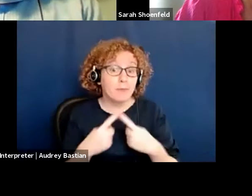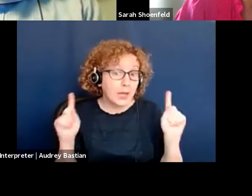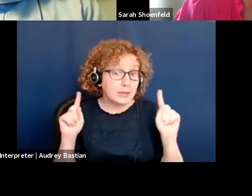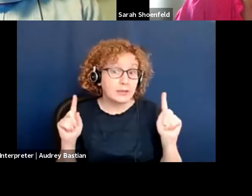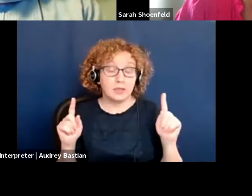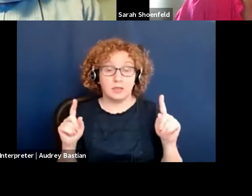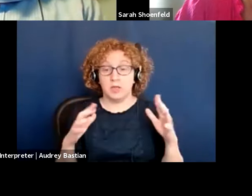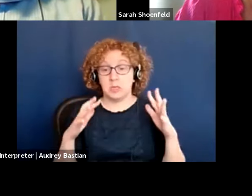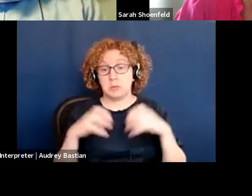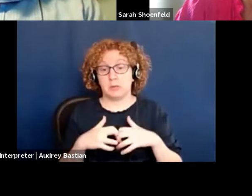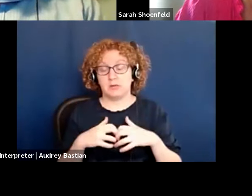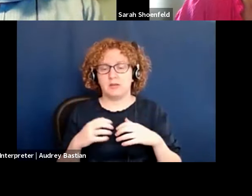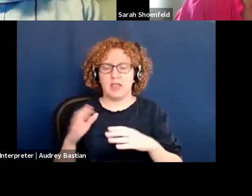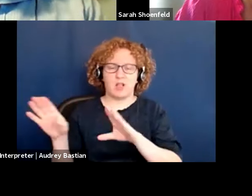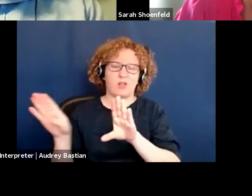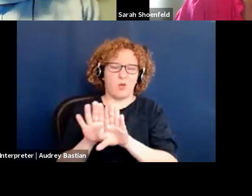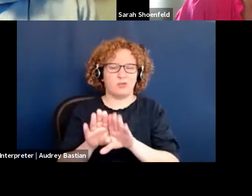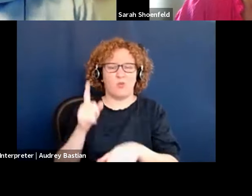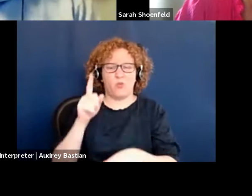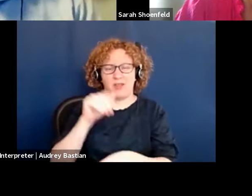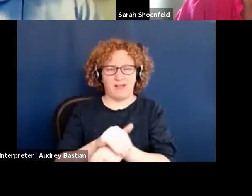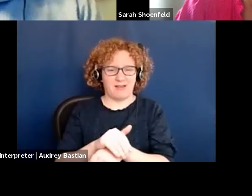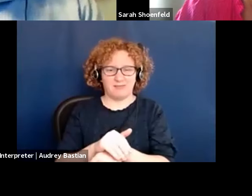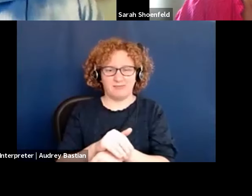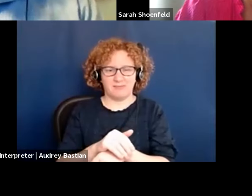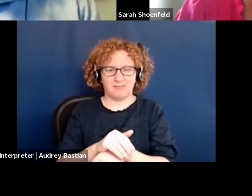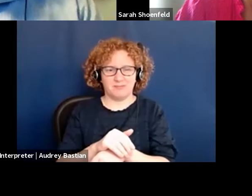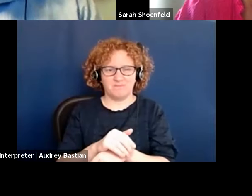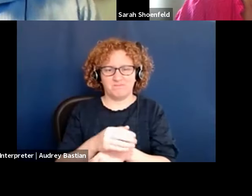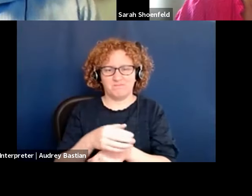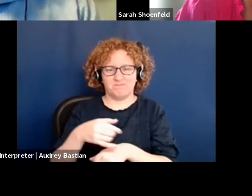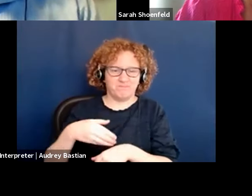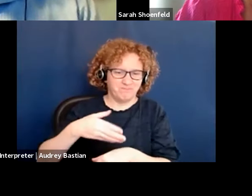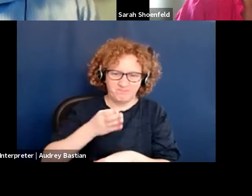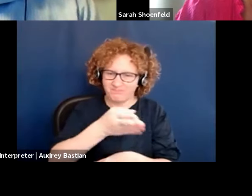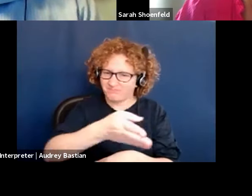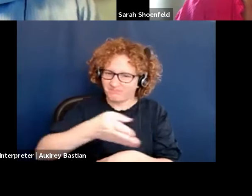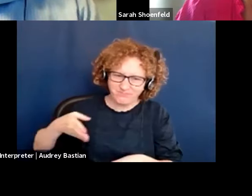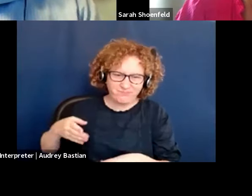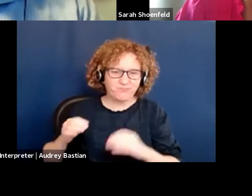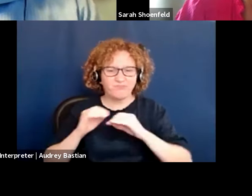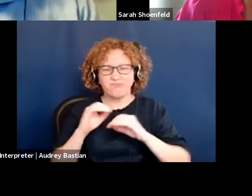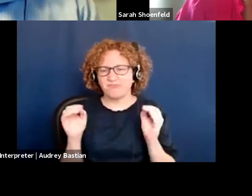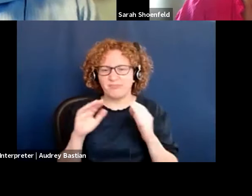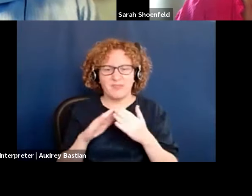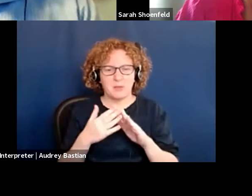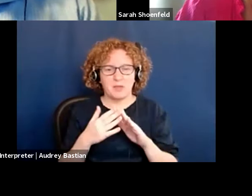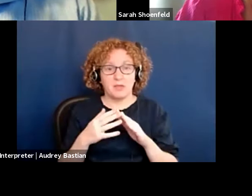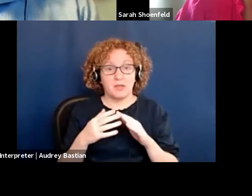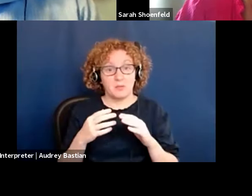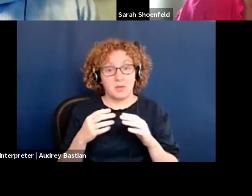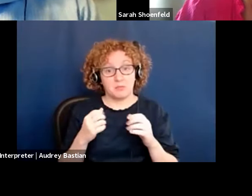came up and closed it one night and didn't inform any neighborhood because it was used by quite a few